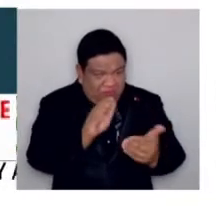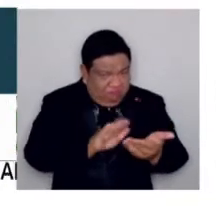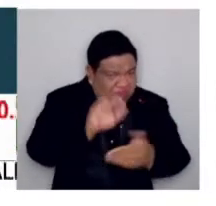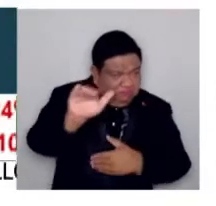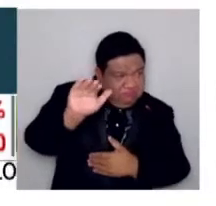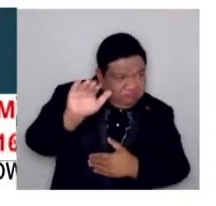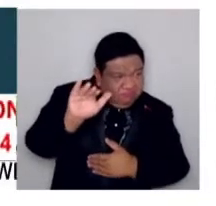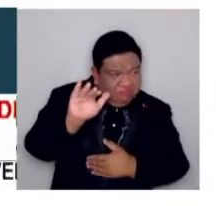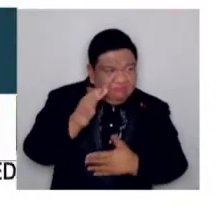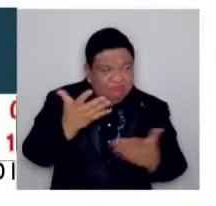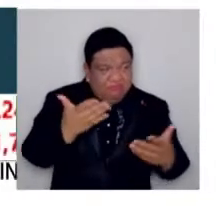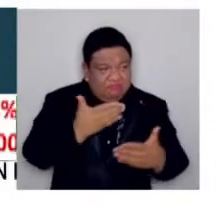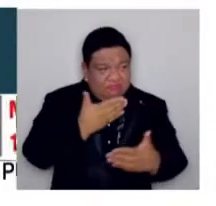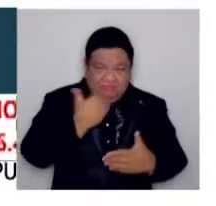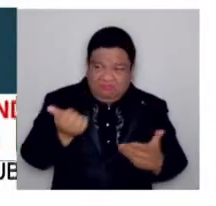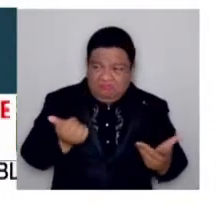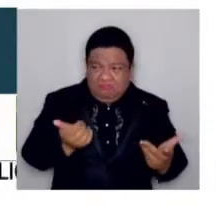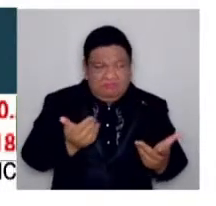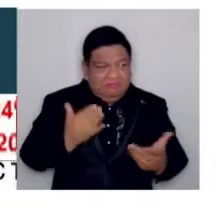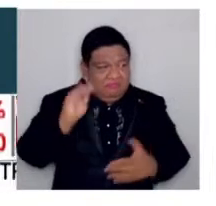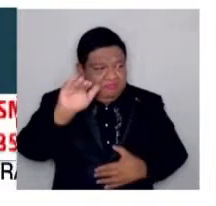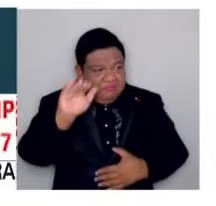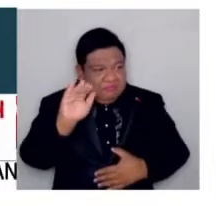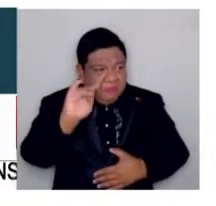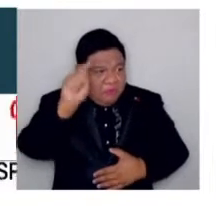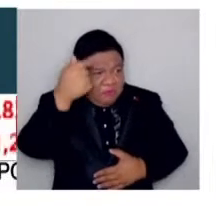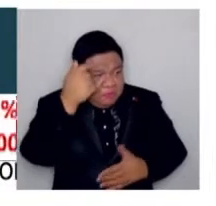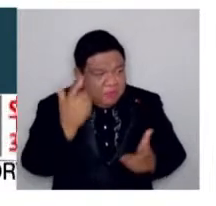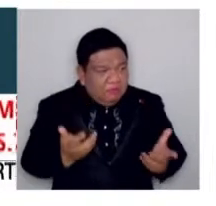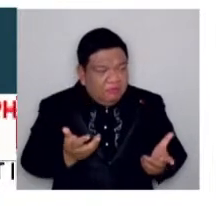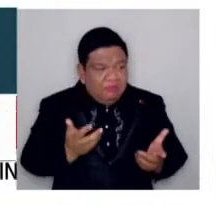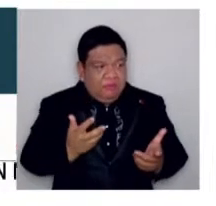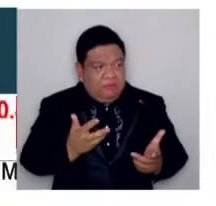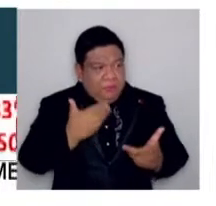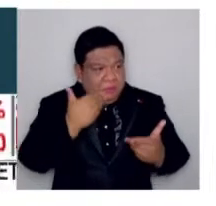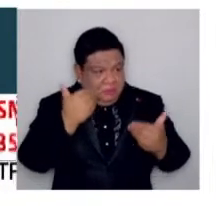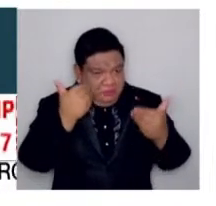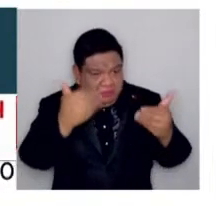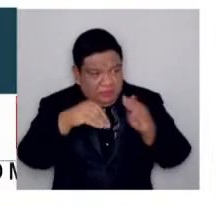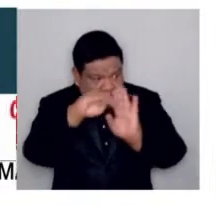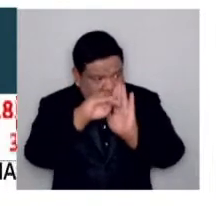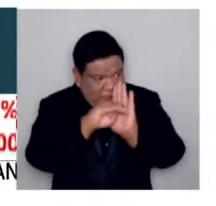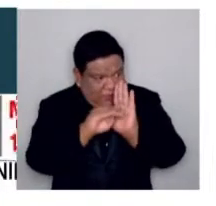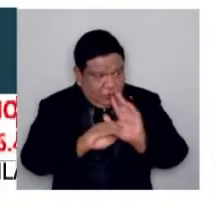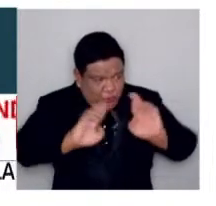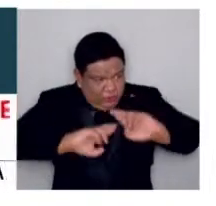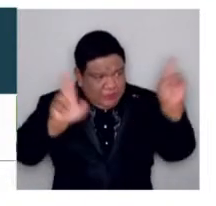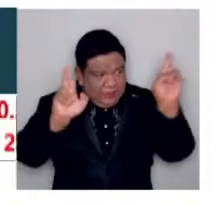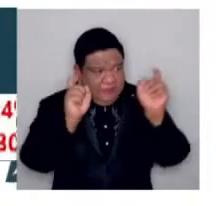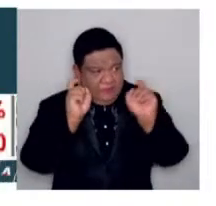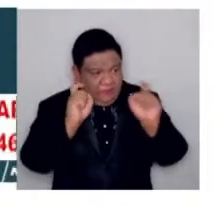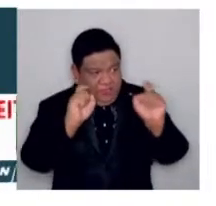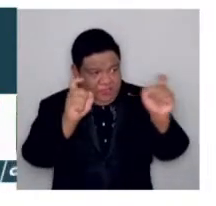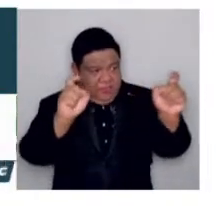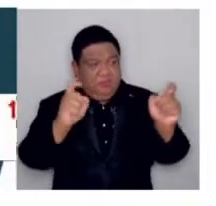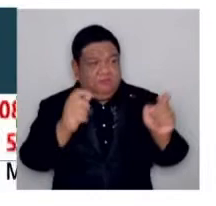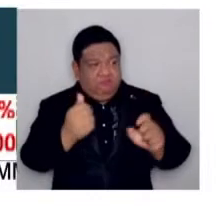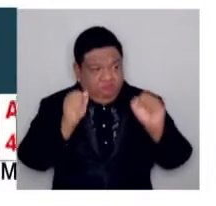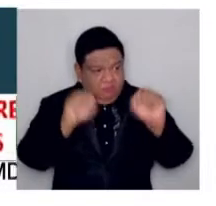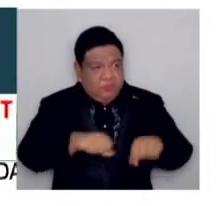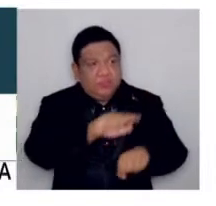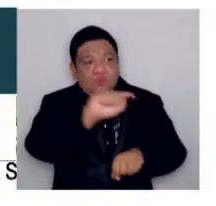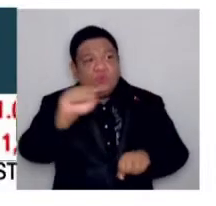is it part of an appeal for the, to the government to get the guidelines out? To have